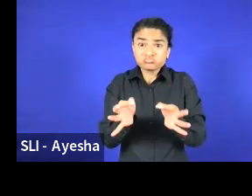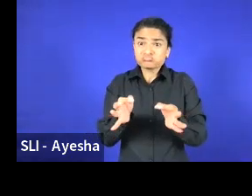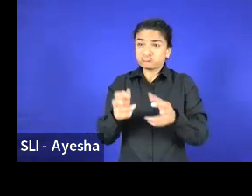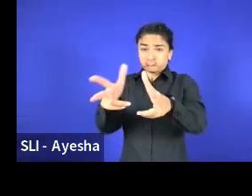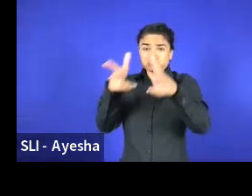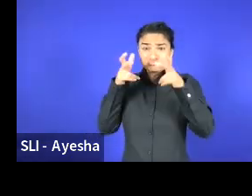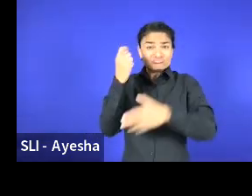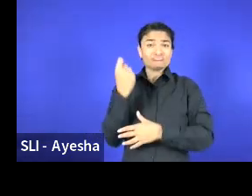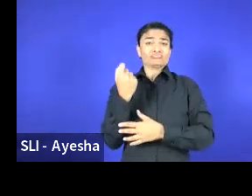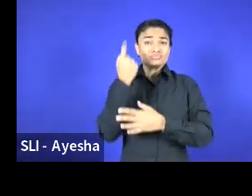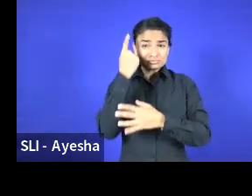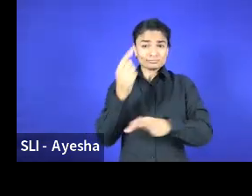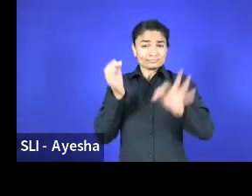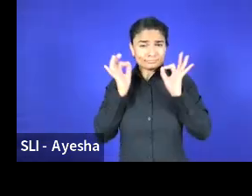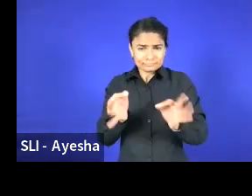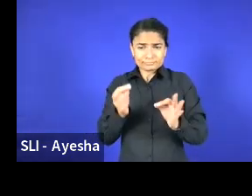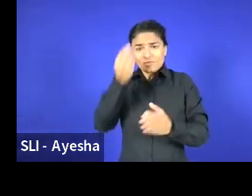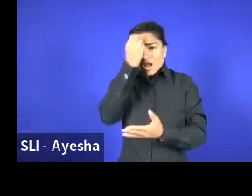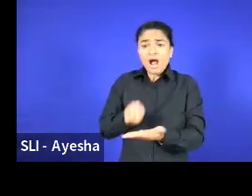we saw the need to have